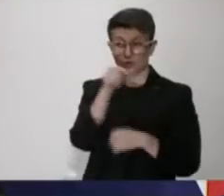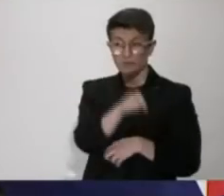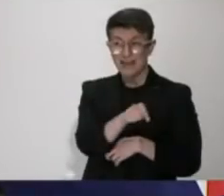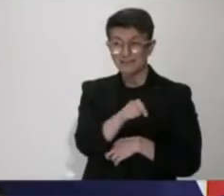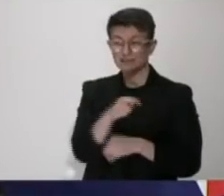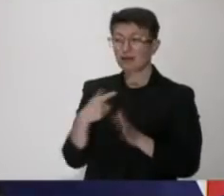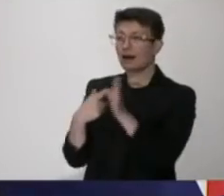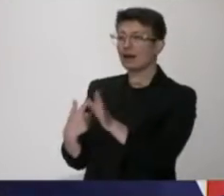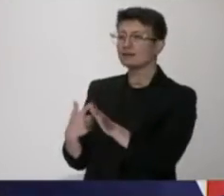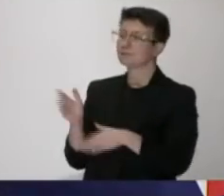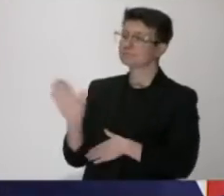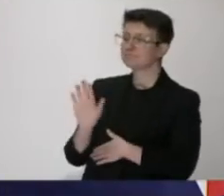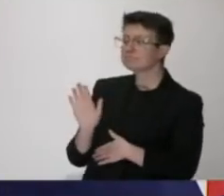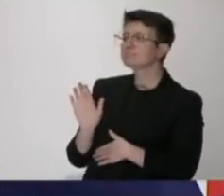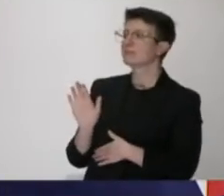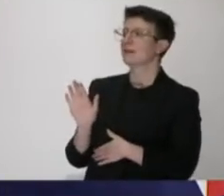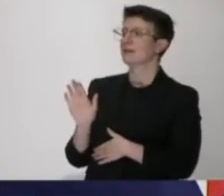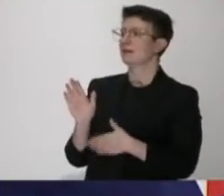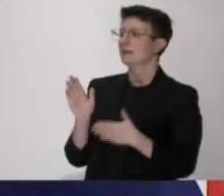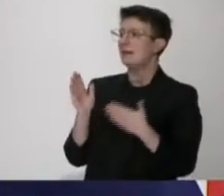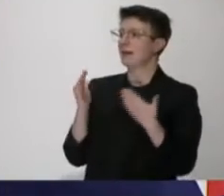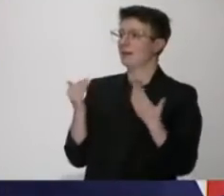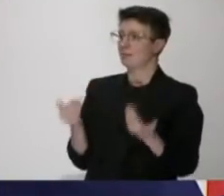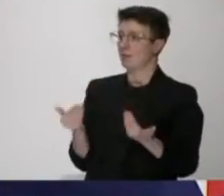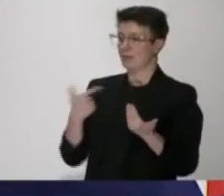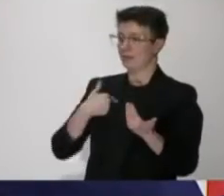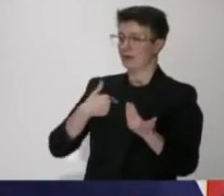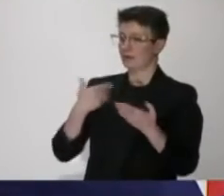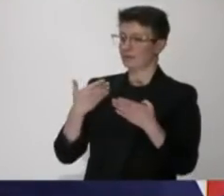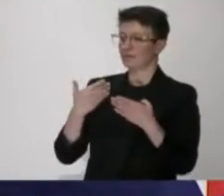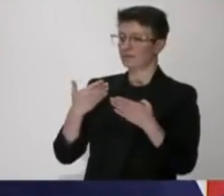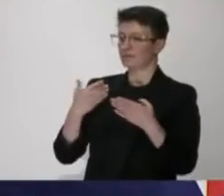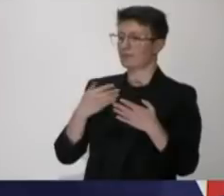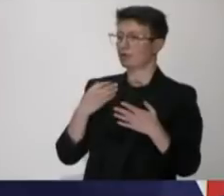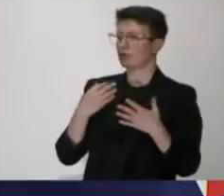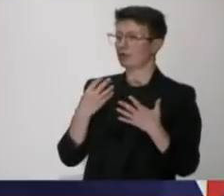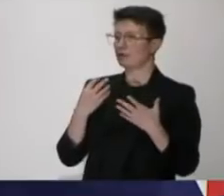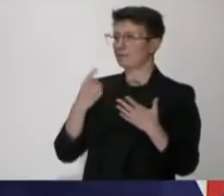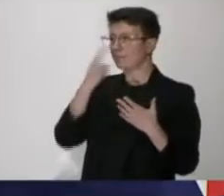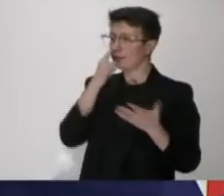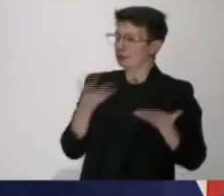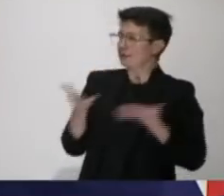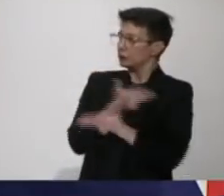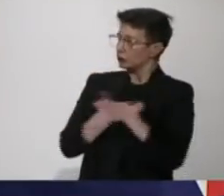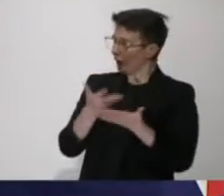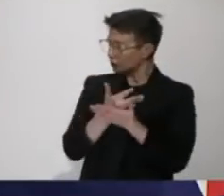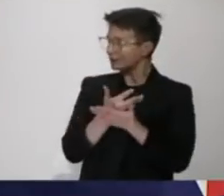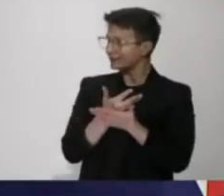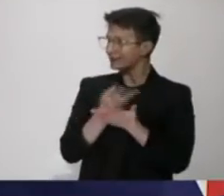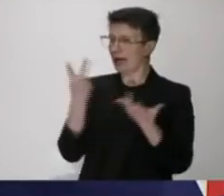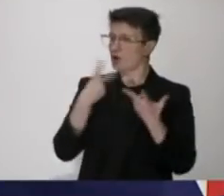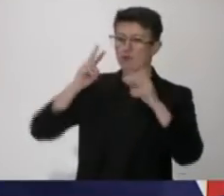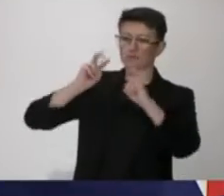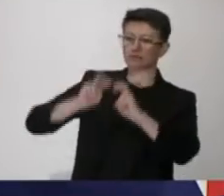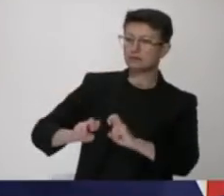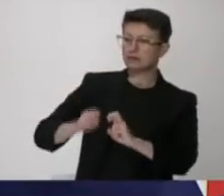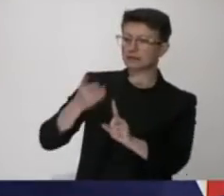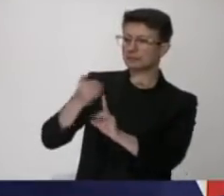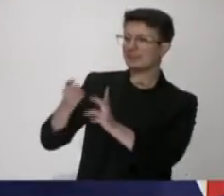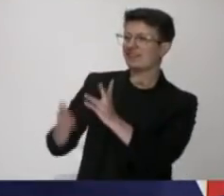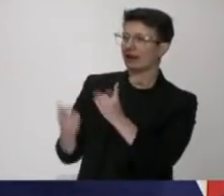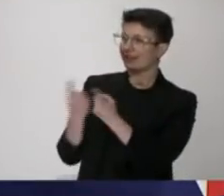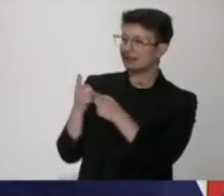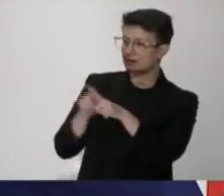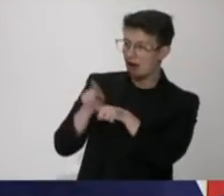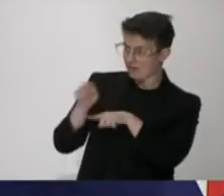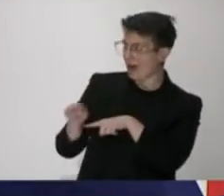said that officials are undertaking is about looking at, broadly speaking, in the future, what package of support is